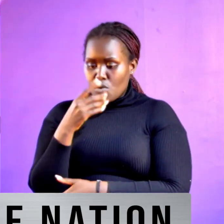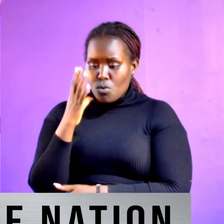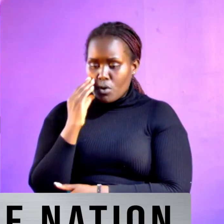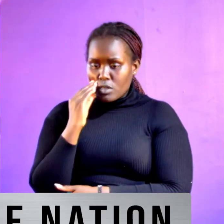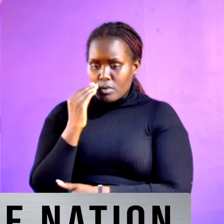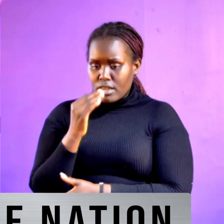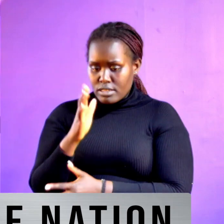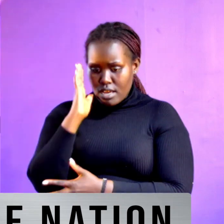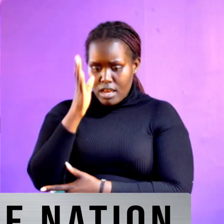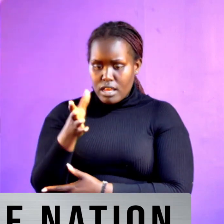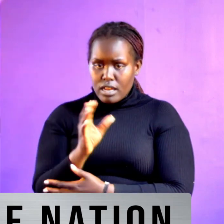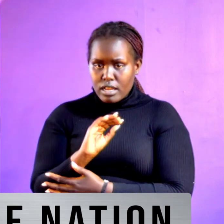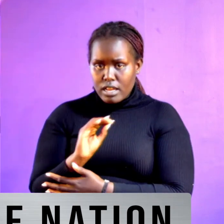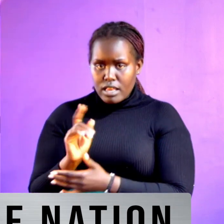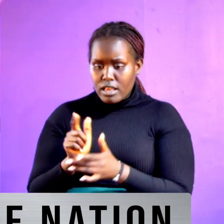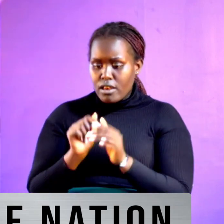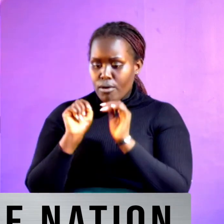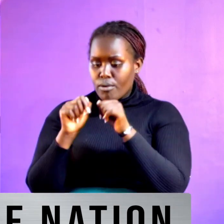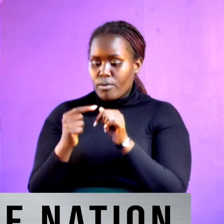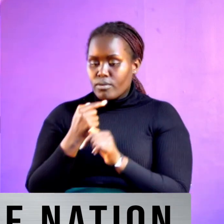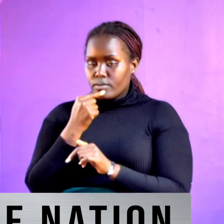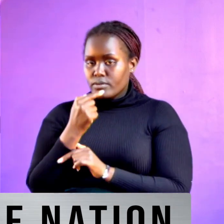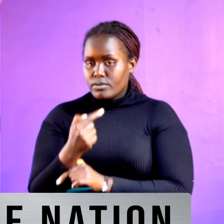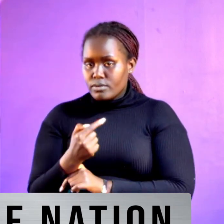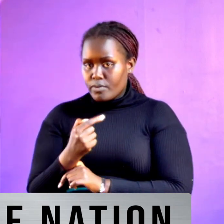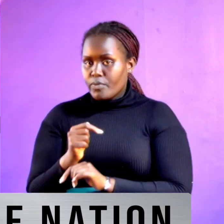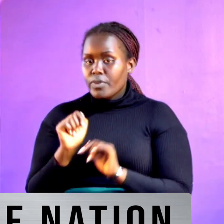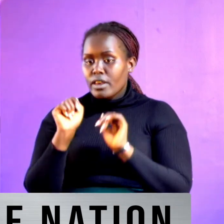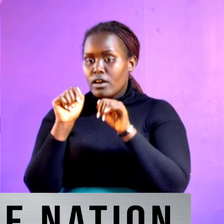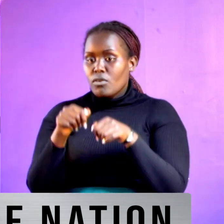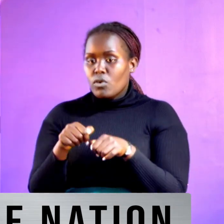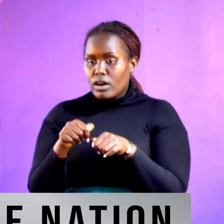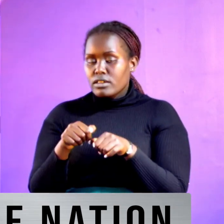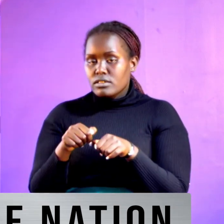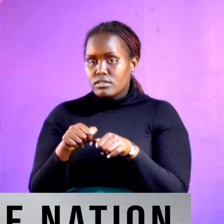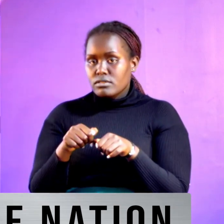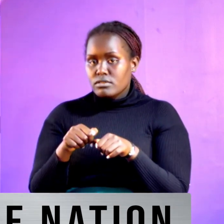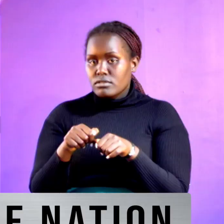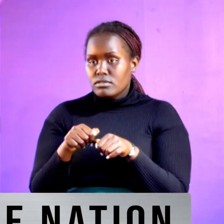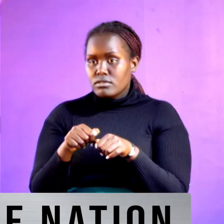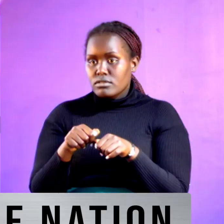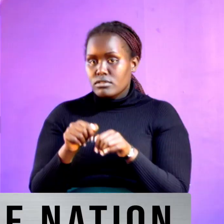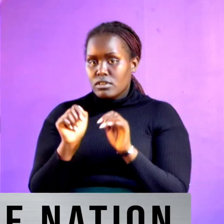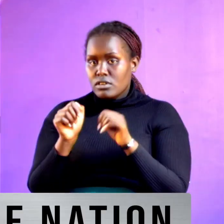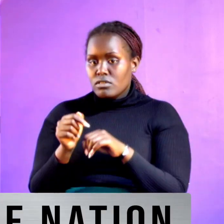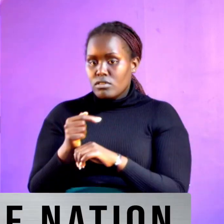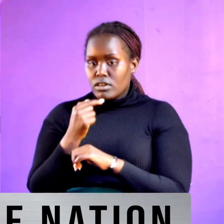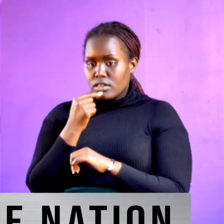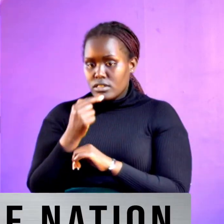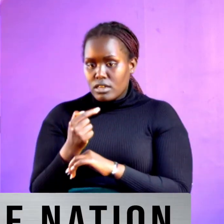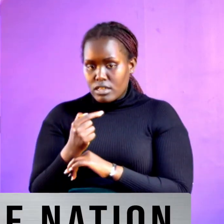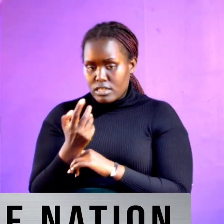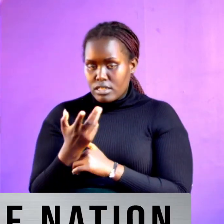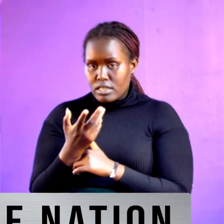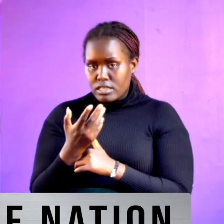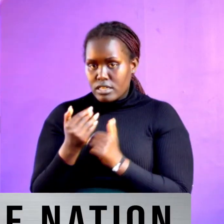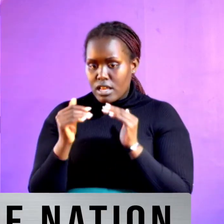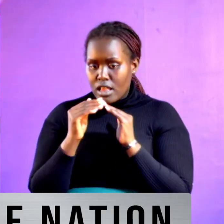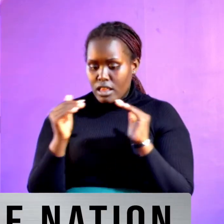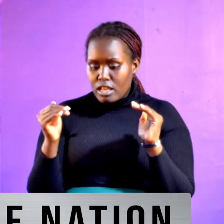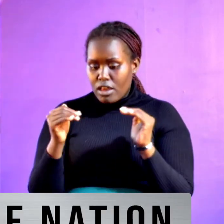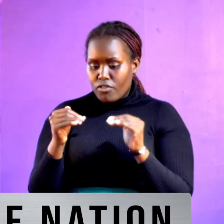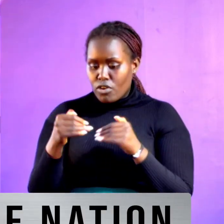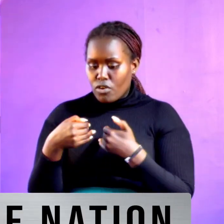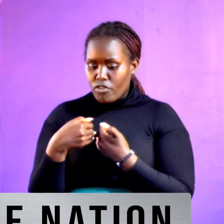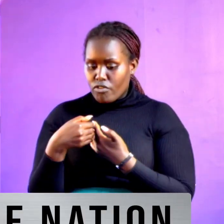directly, yeah, you can tell the anger. You can also, of course, tell the, you tell the levels of discontent. Okay. That